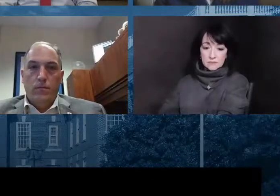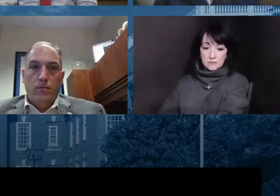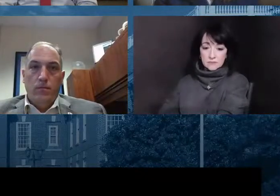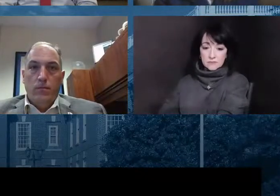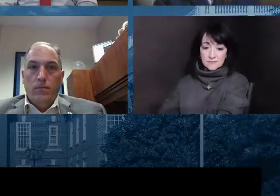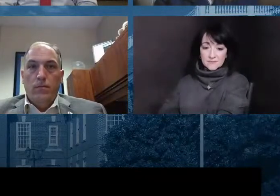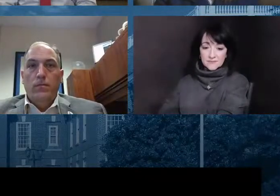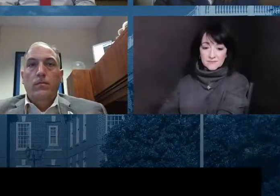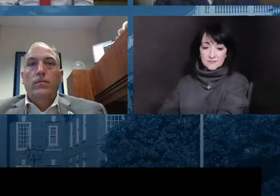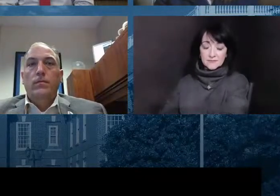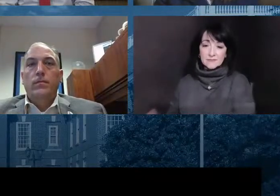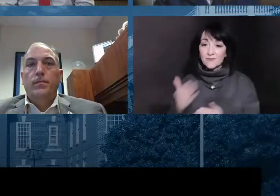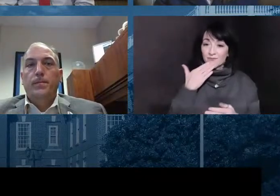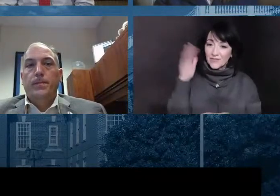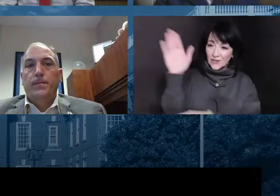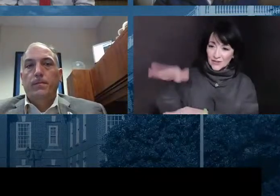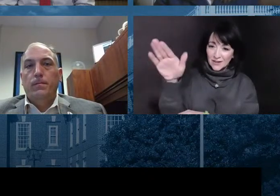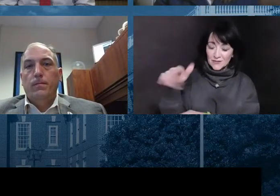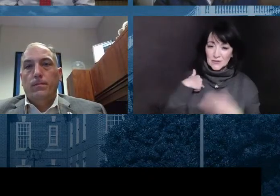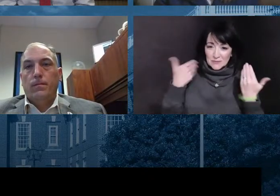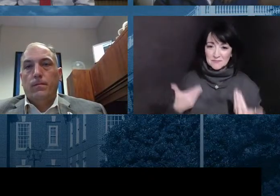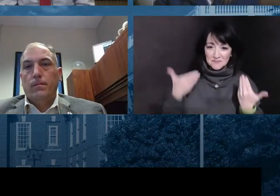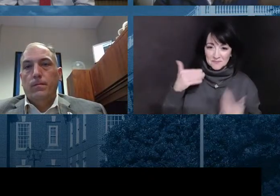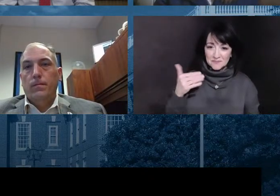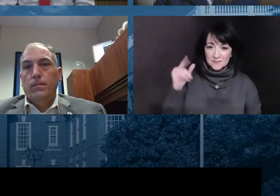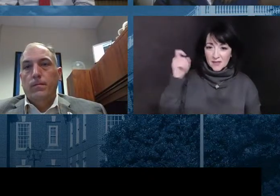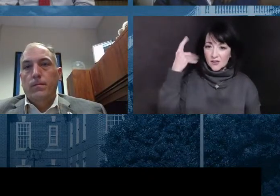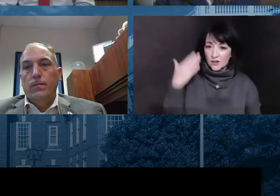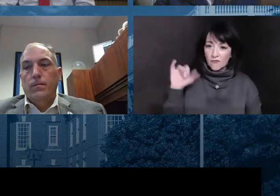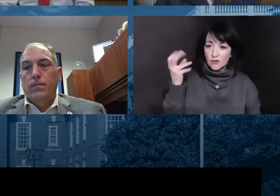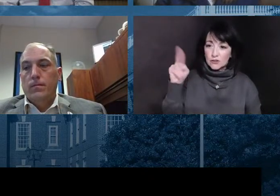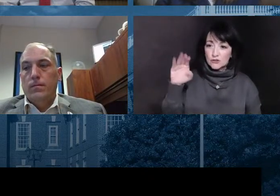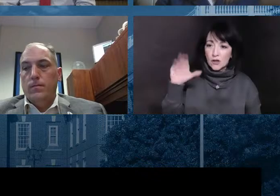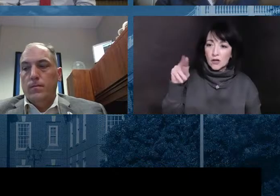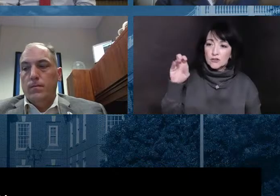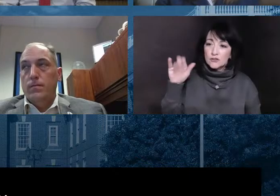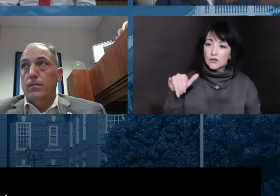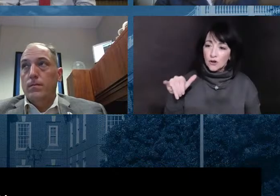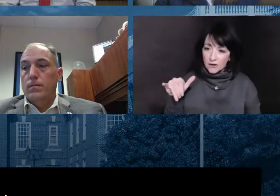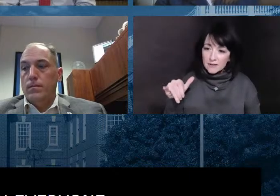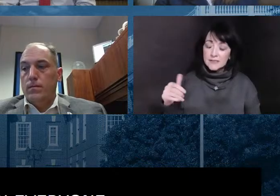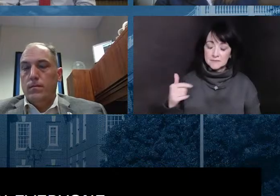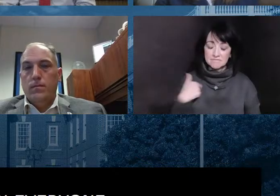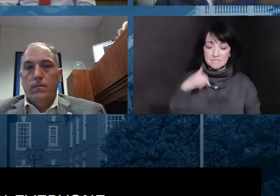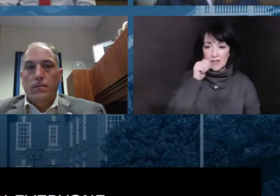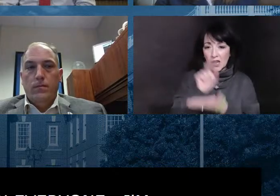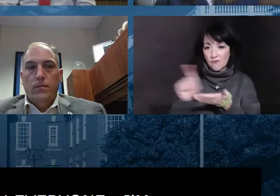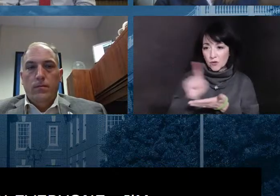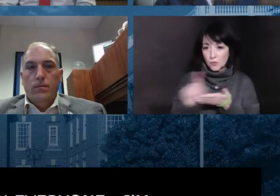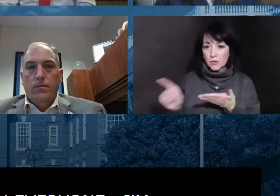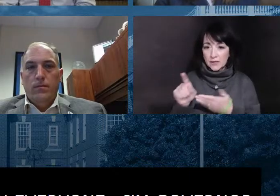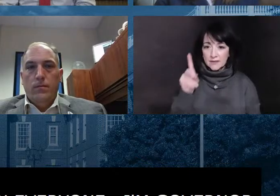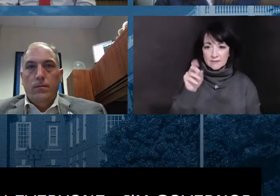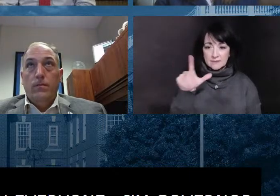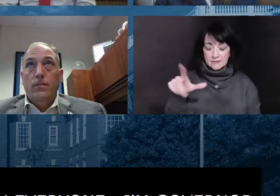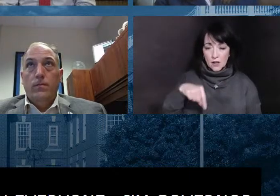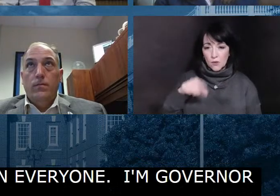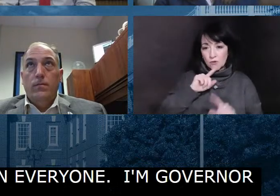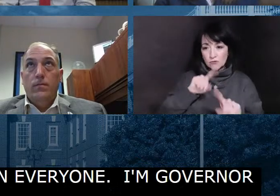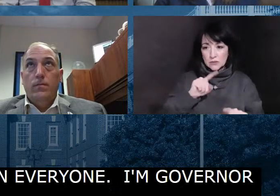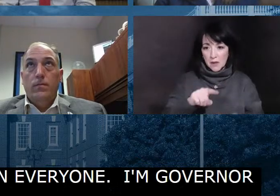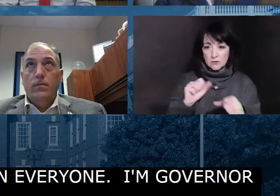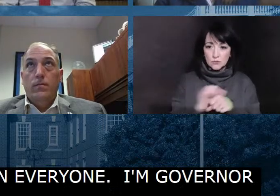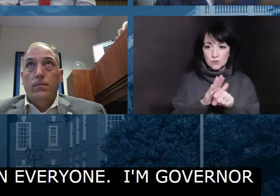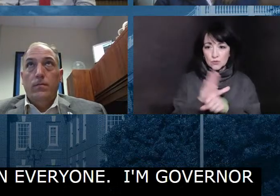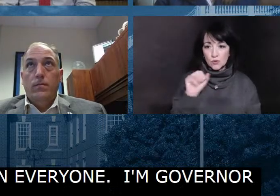Good afternoon, everyone. I'm Governor John Carney for our weekly press conference on Delaware's response to COVID-19. Thank you for